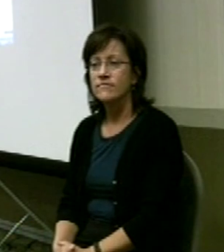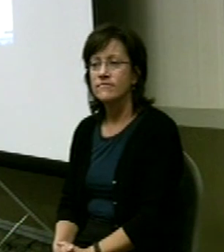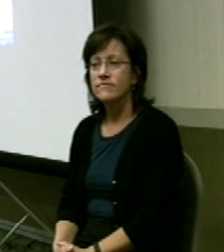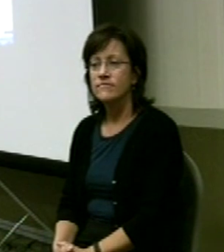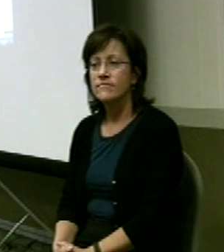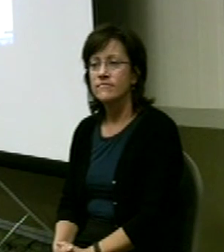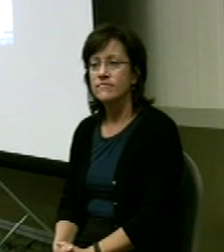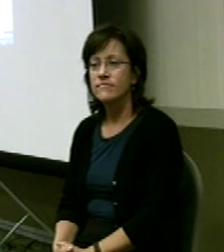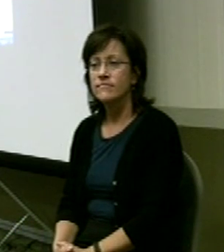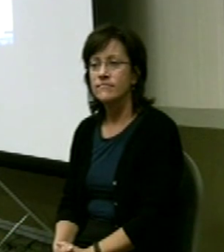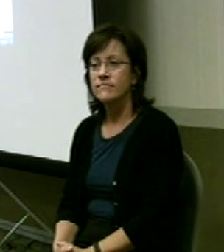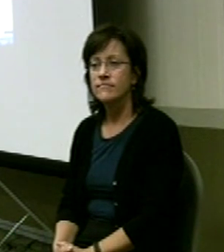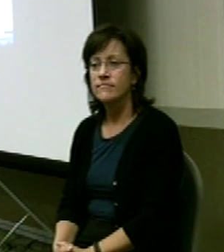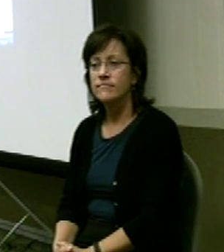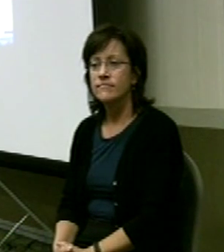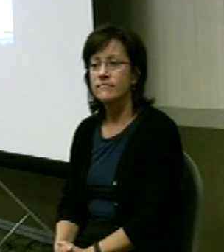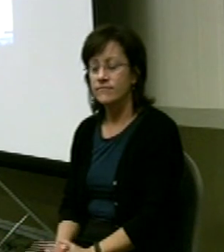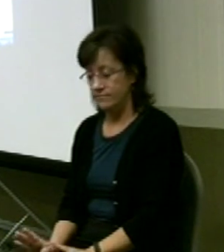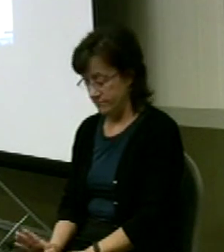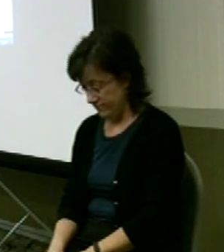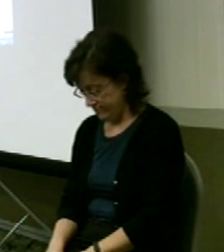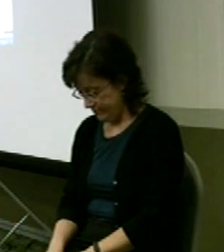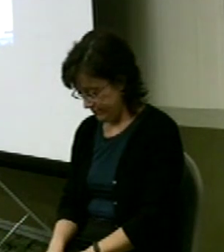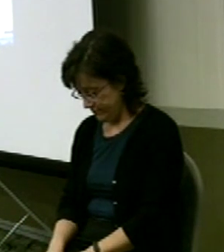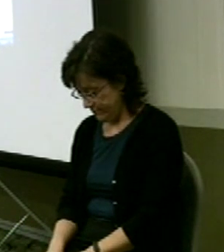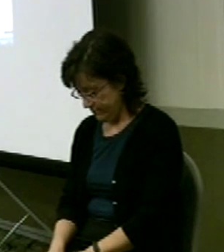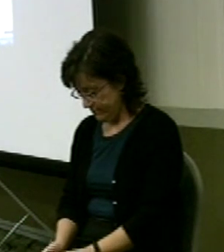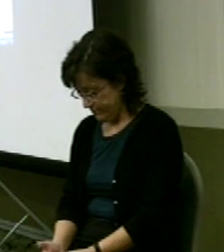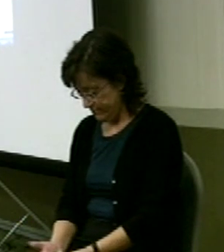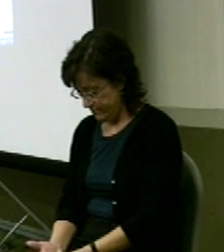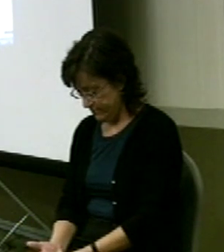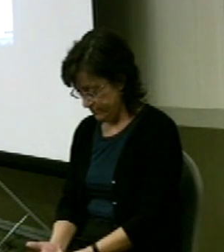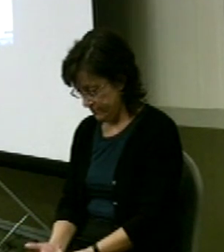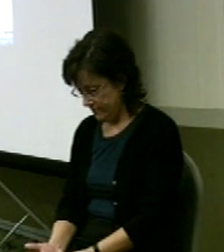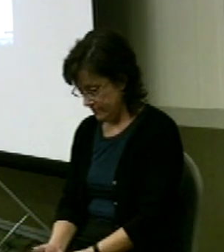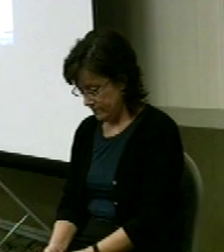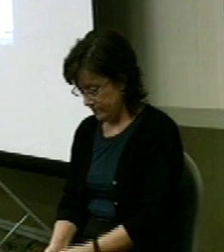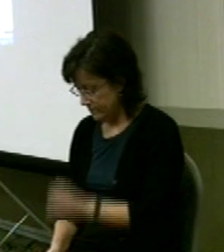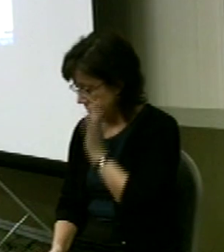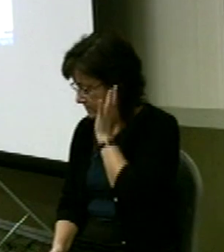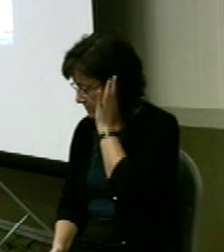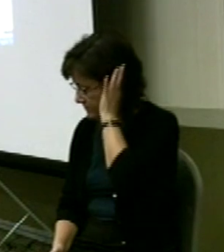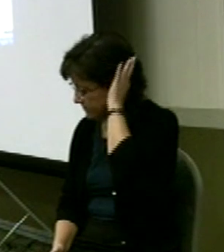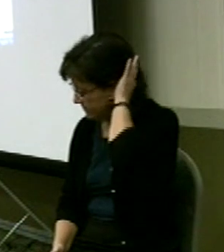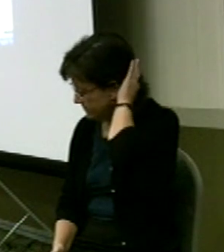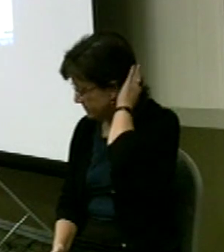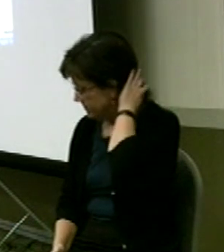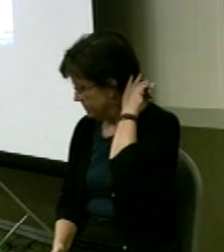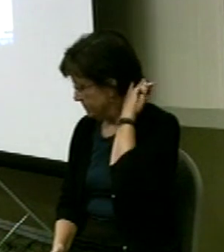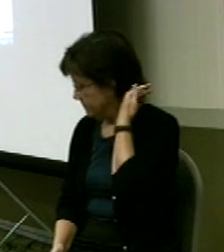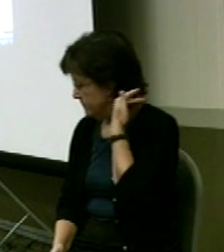where I'm net 1, 2, 3, 4, 5, 6, 7, 8. But 8 is not there. 1, 2, 3,